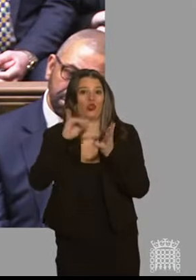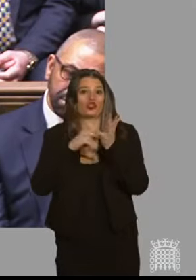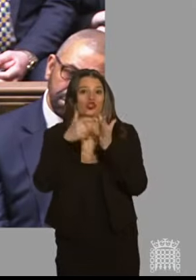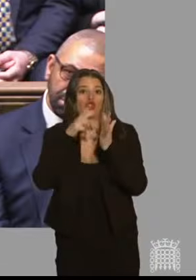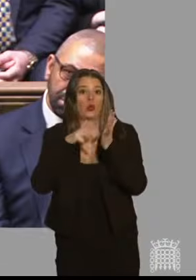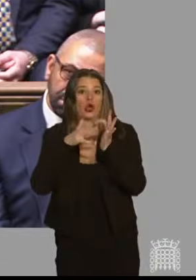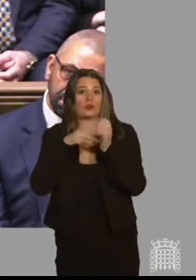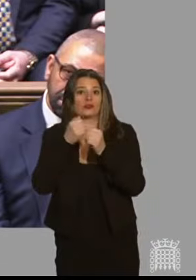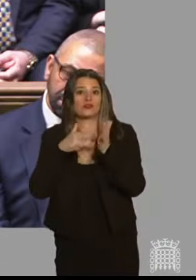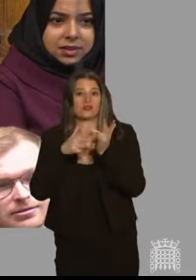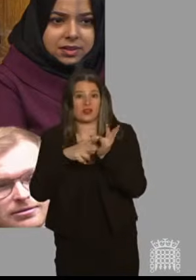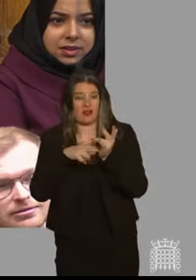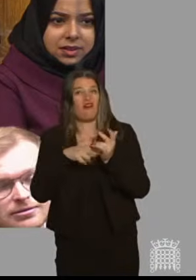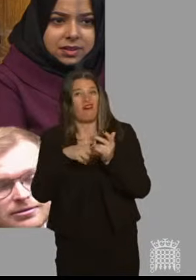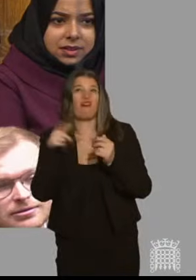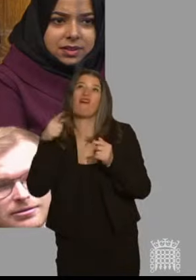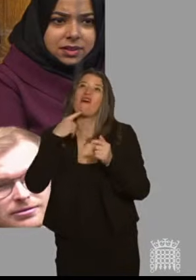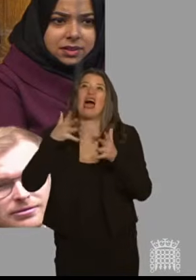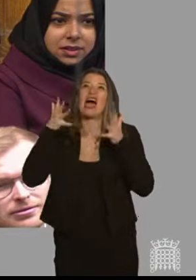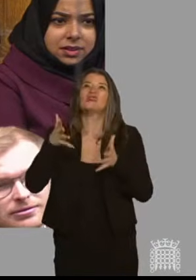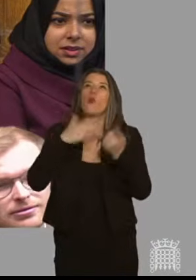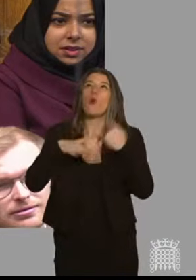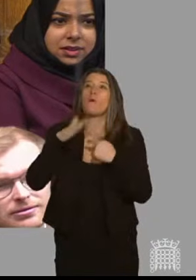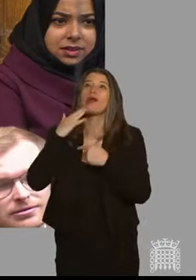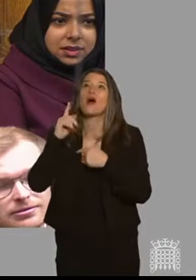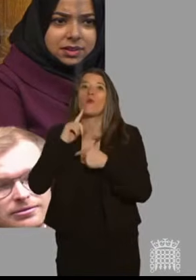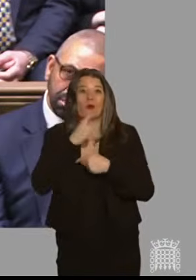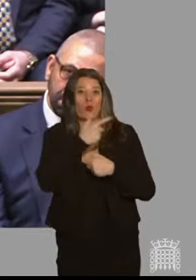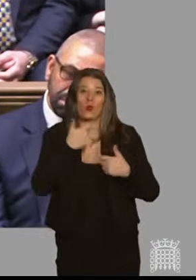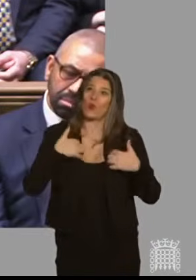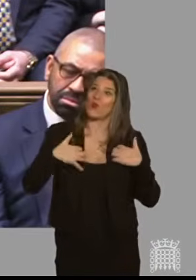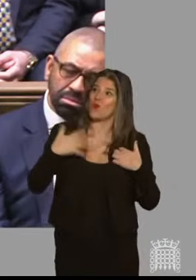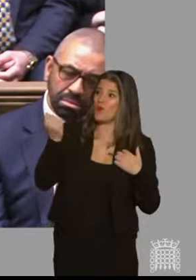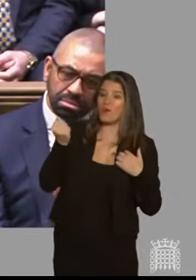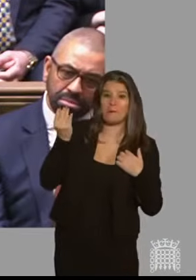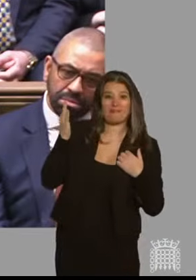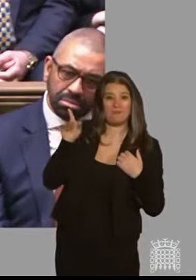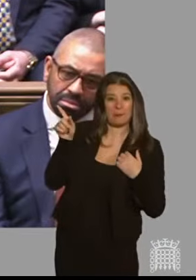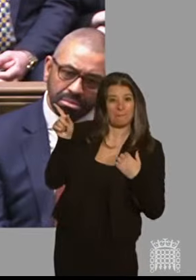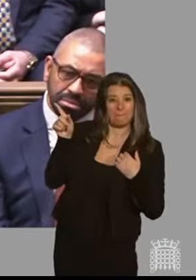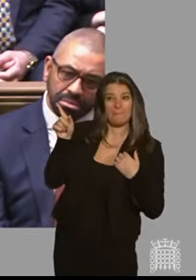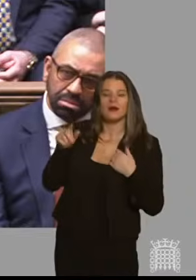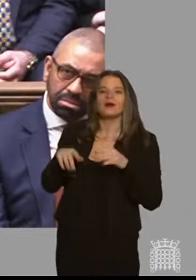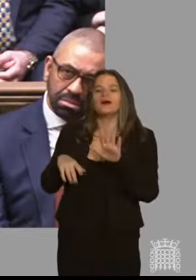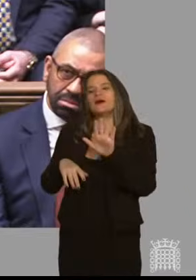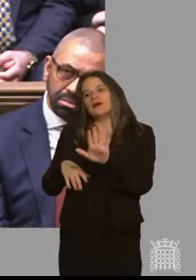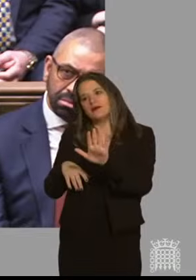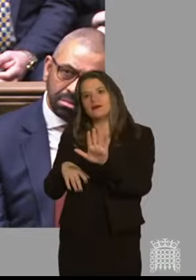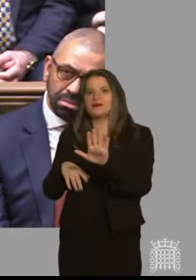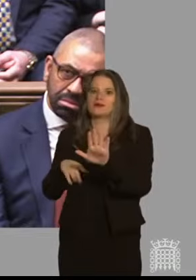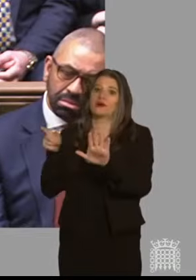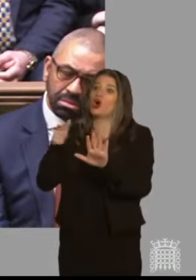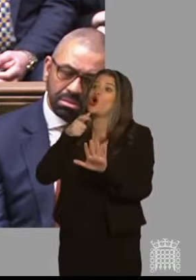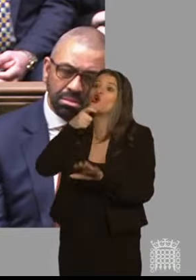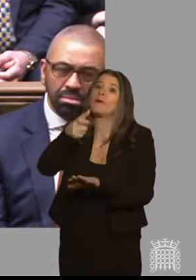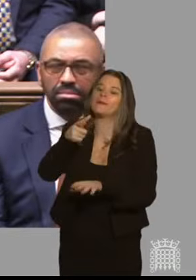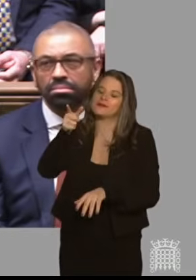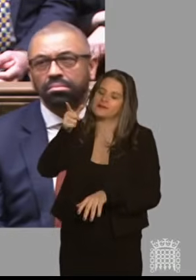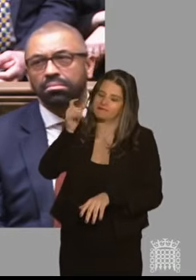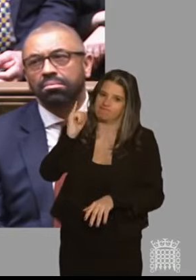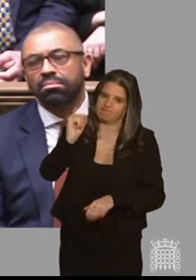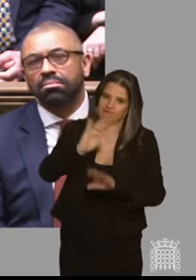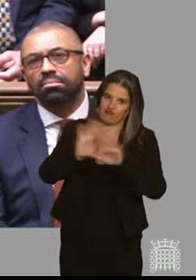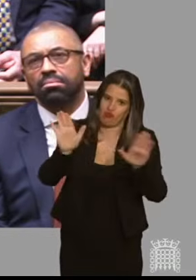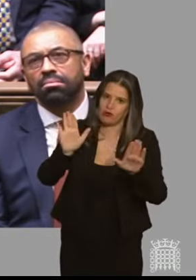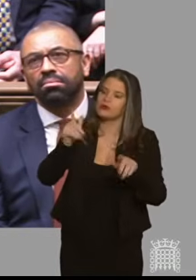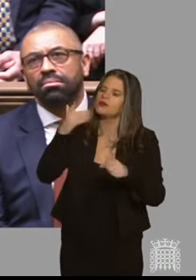they were racist. He has rightly apologised for them, and that remorse should be accepted, Mr. Speaker. There is no